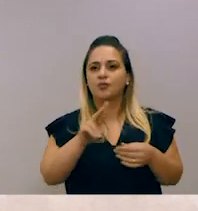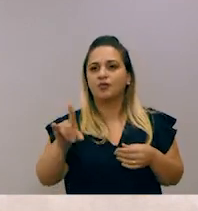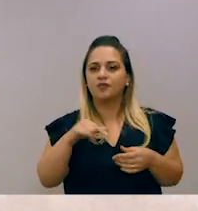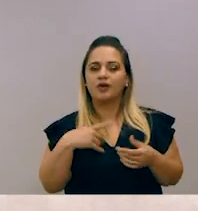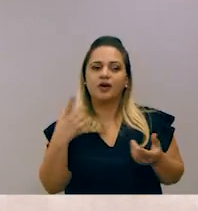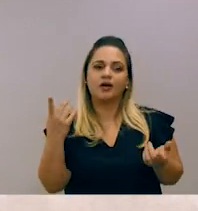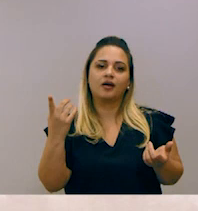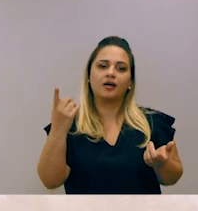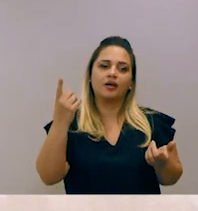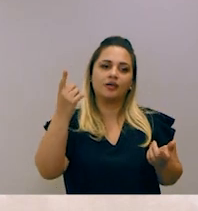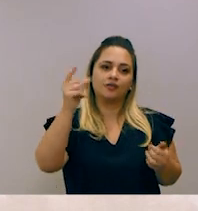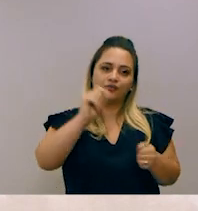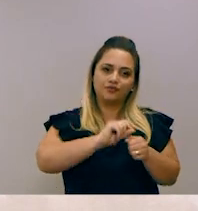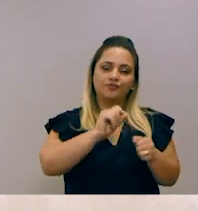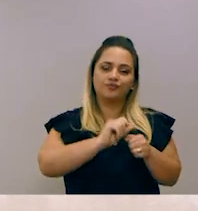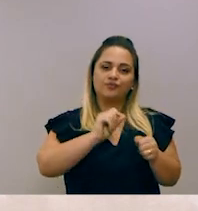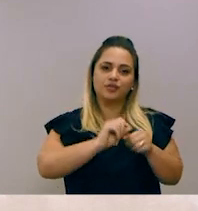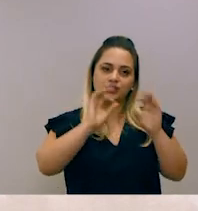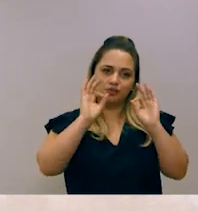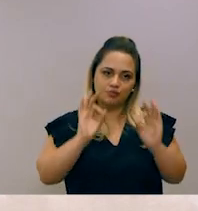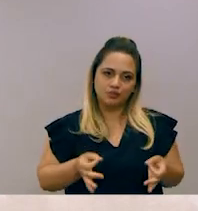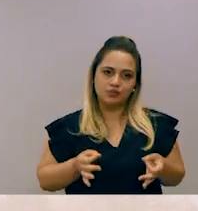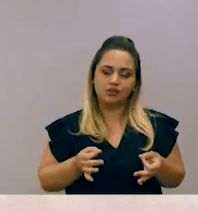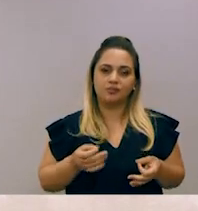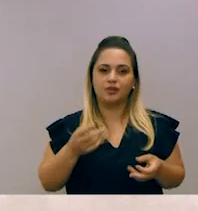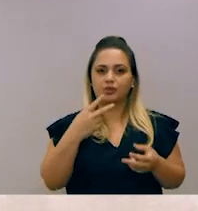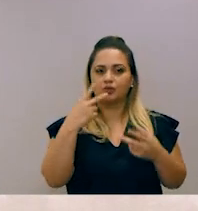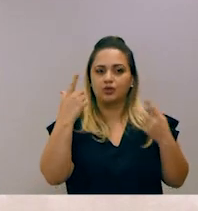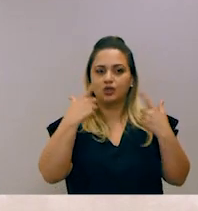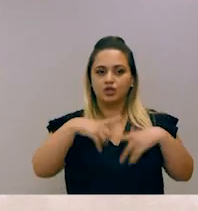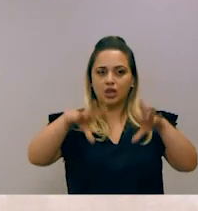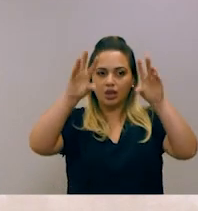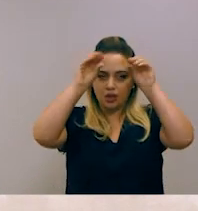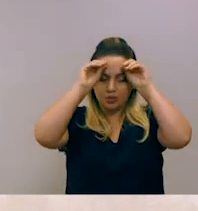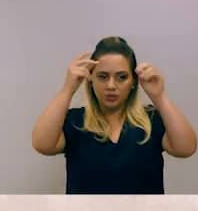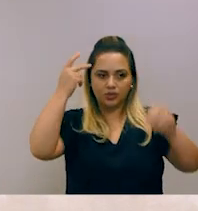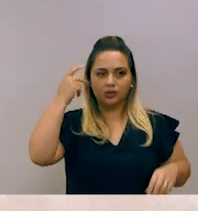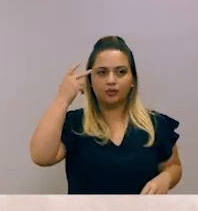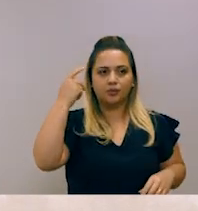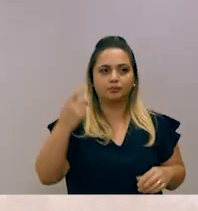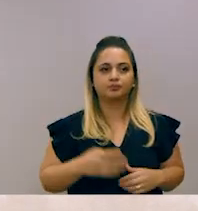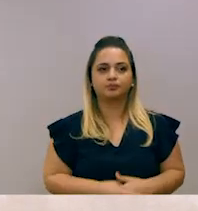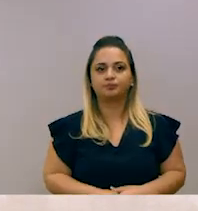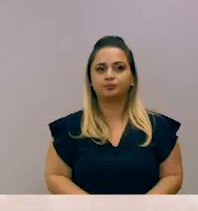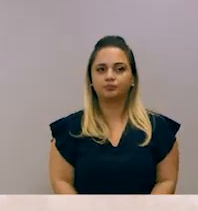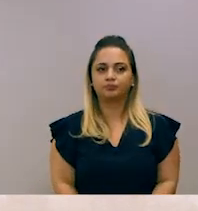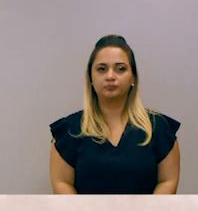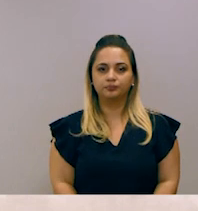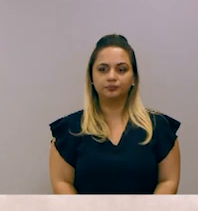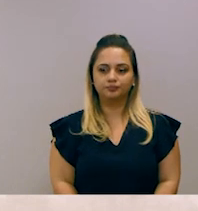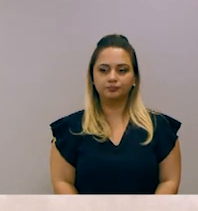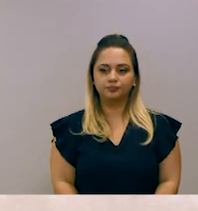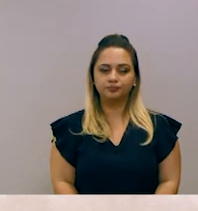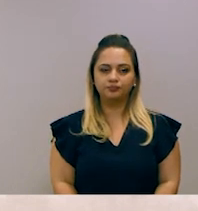you how we are going to apply the natural language processing in this work.